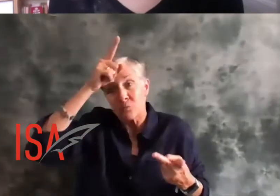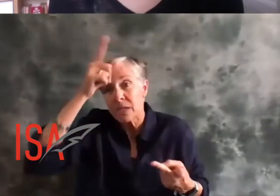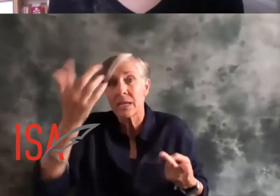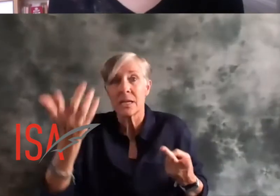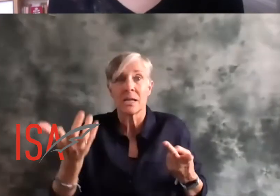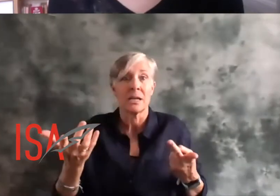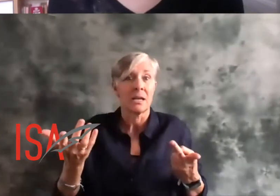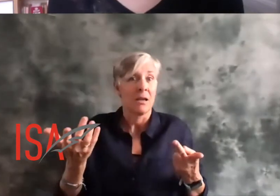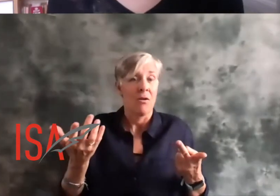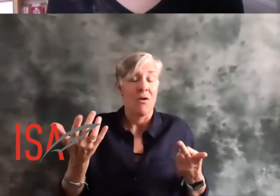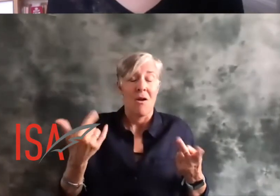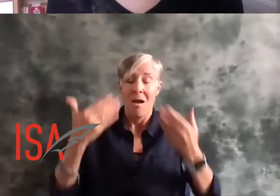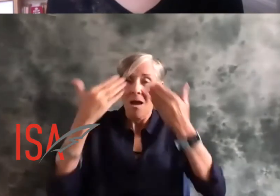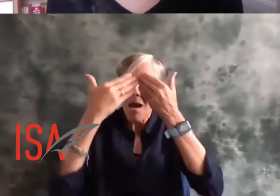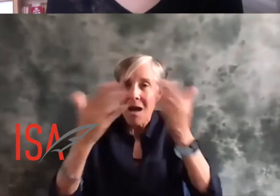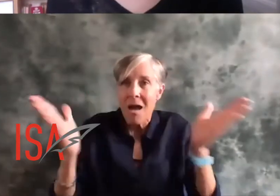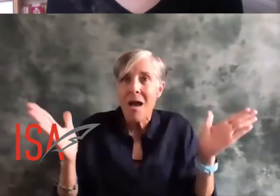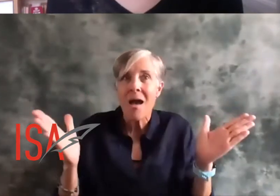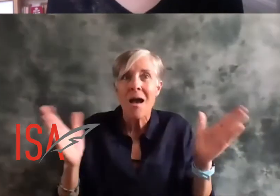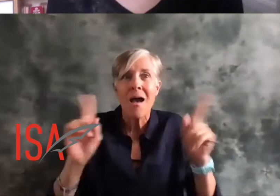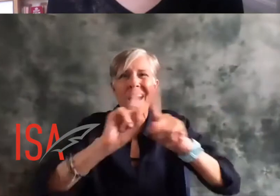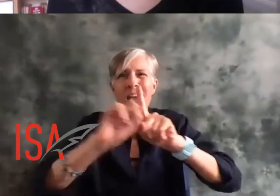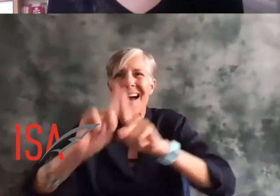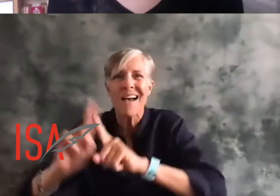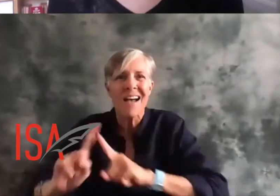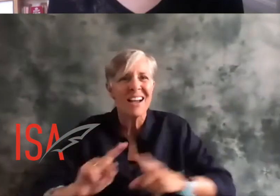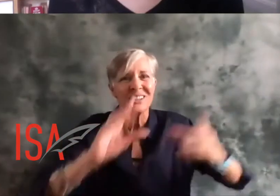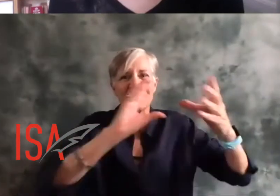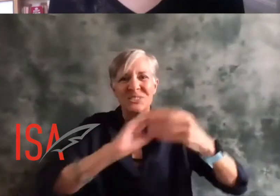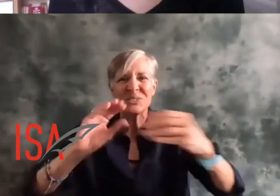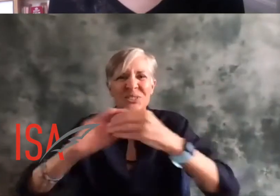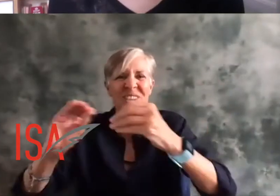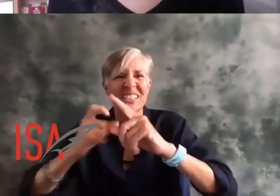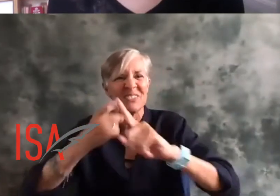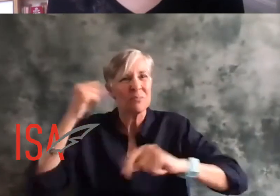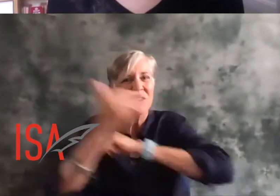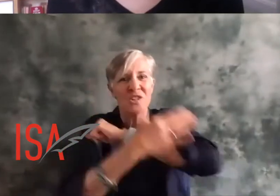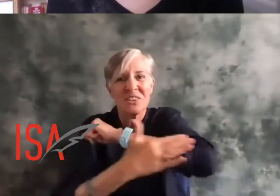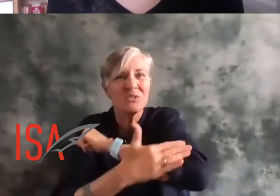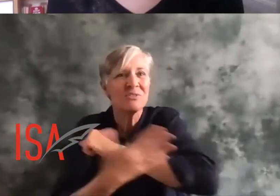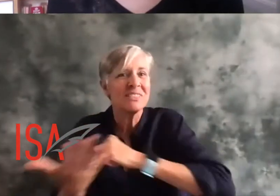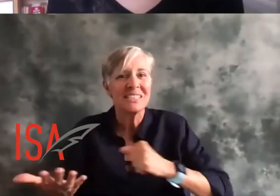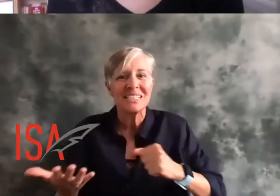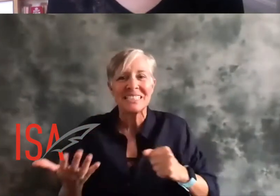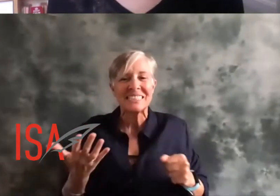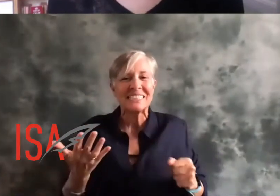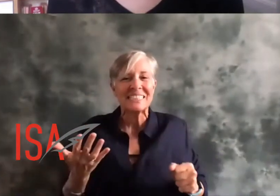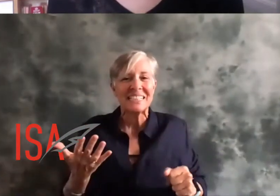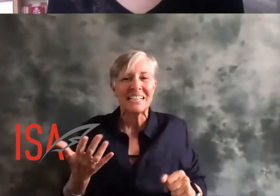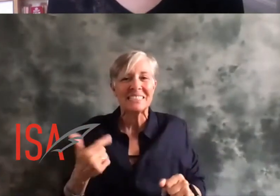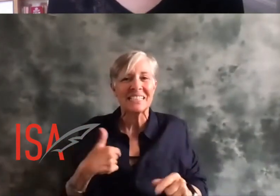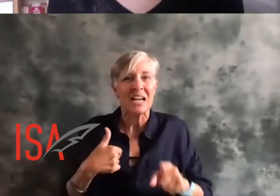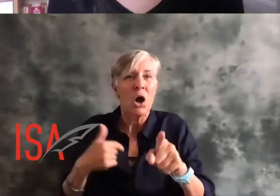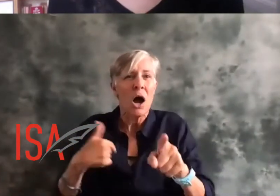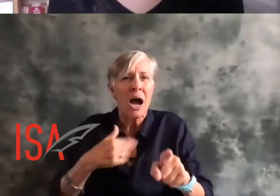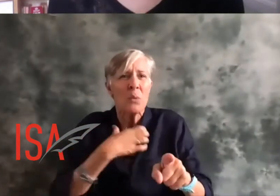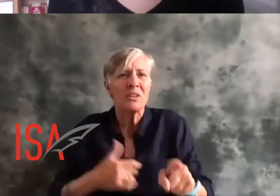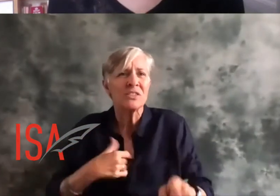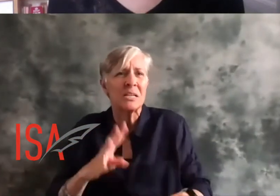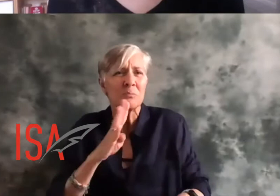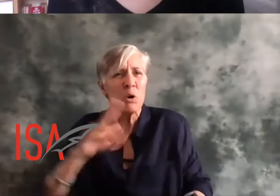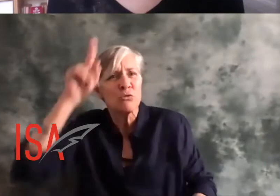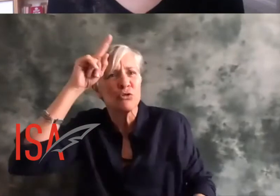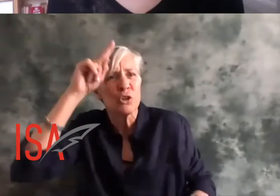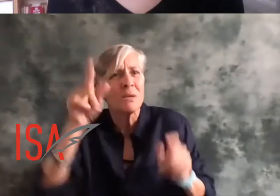it's opening me up to all these different stories. And you know, sometimes and even I'm like, oh gosh, I wish I spoke German so I could